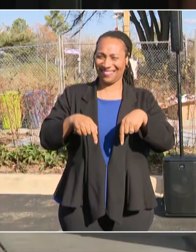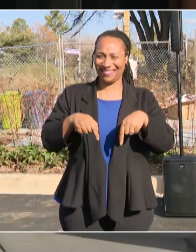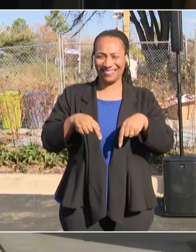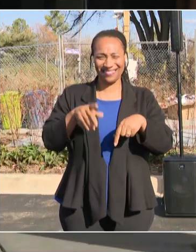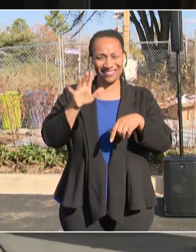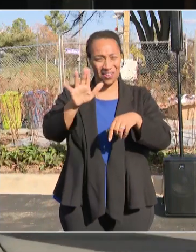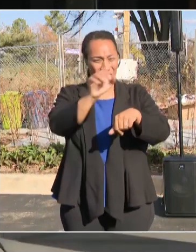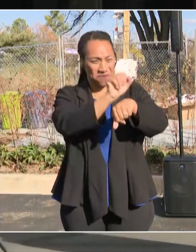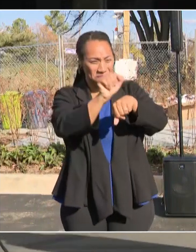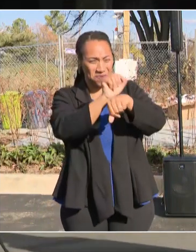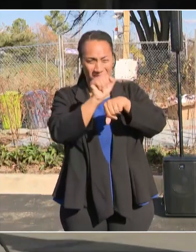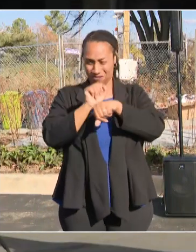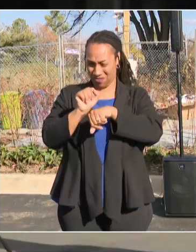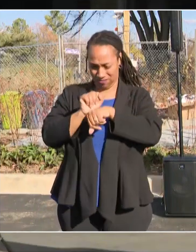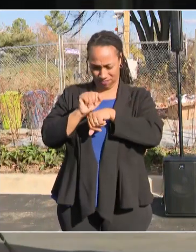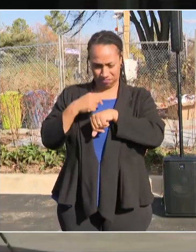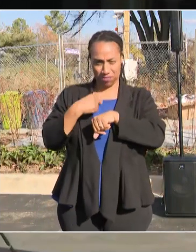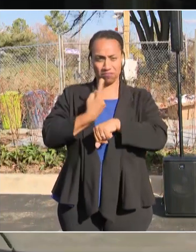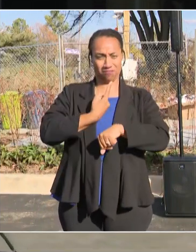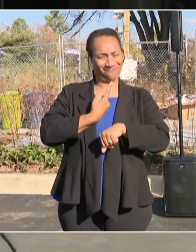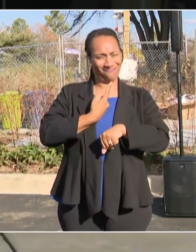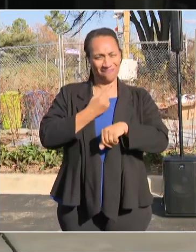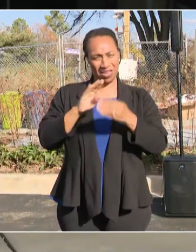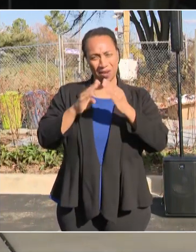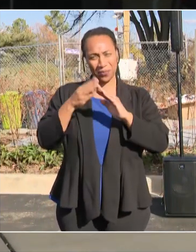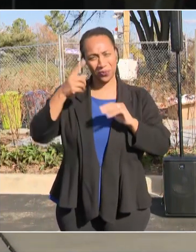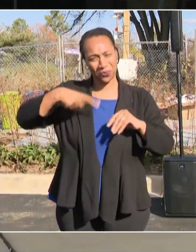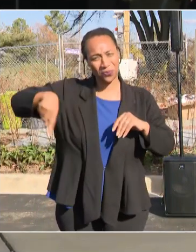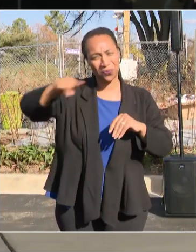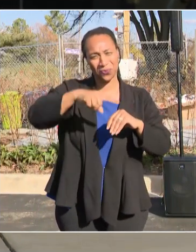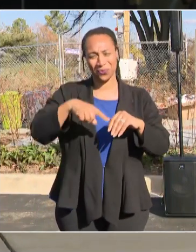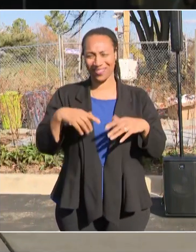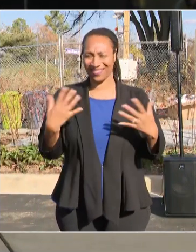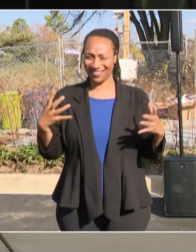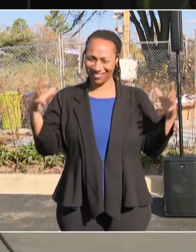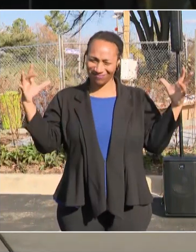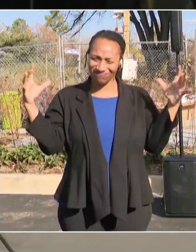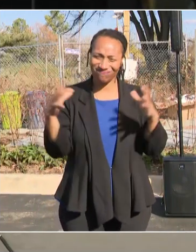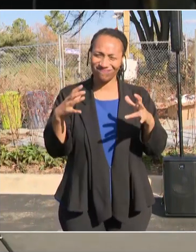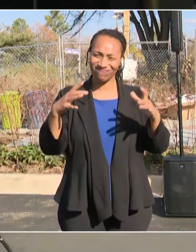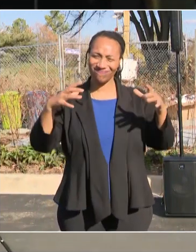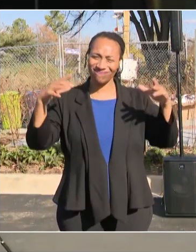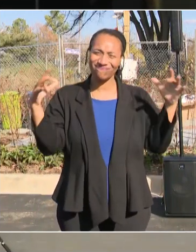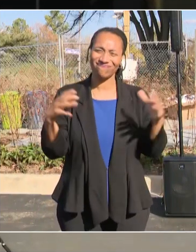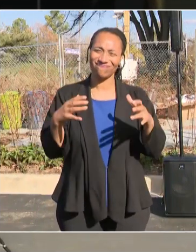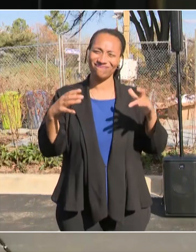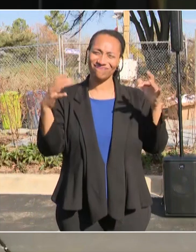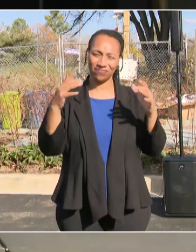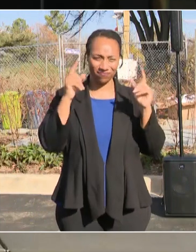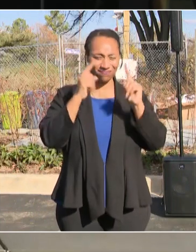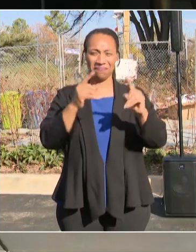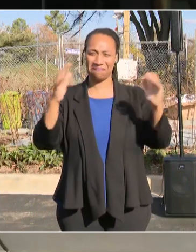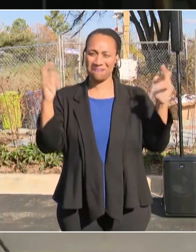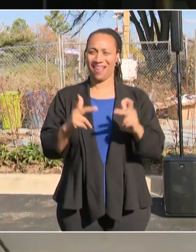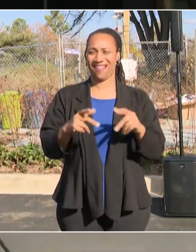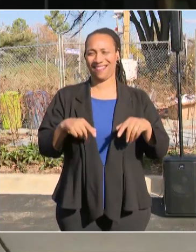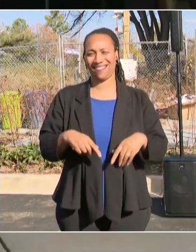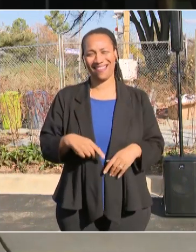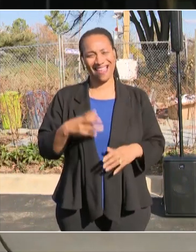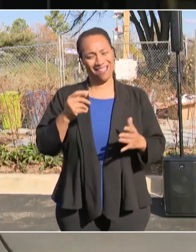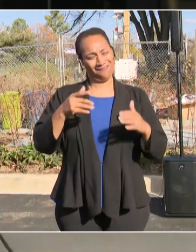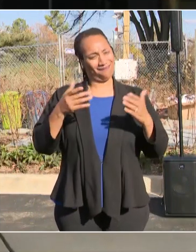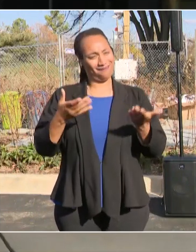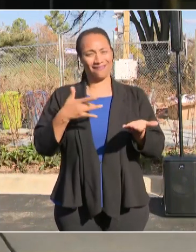so they have a right to return, number one, and they have a right to be proud of what comes back, number two. And so as long as I'm sitting in this chair,